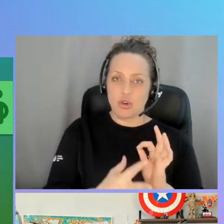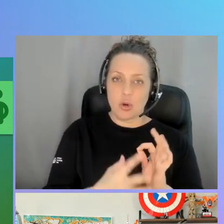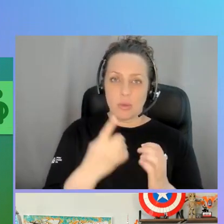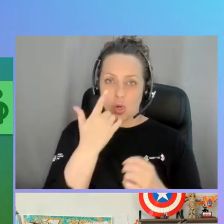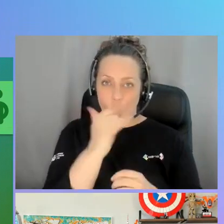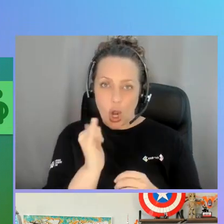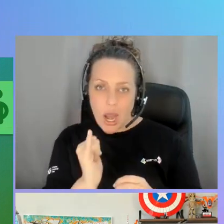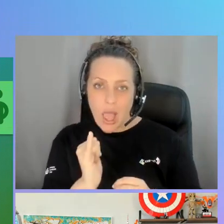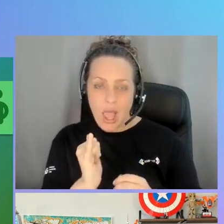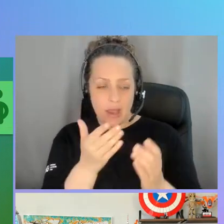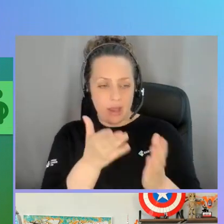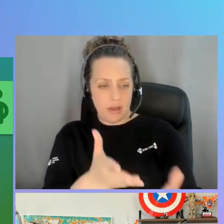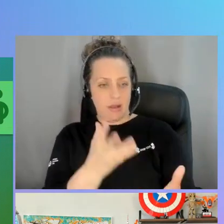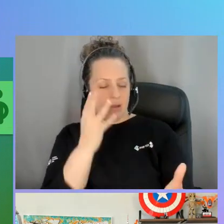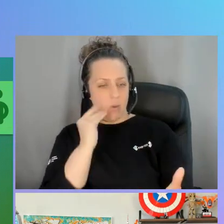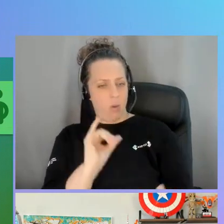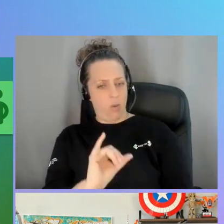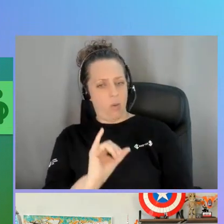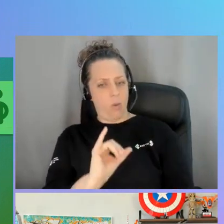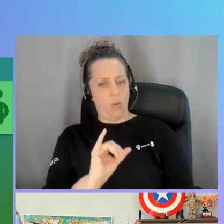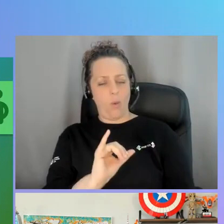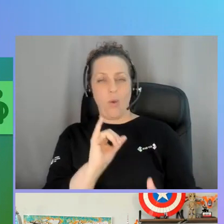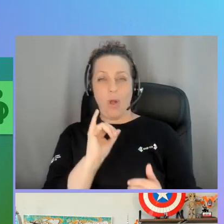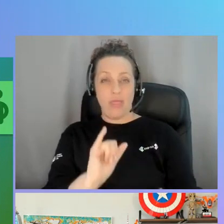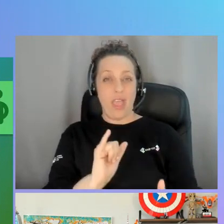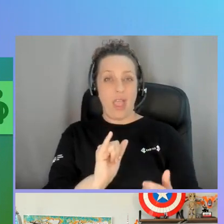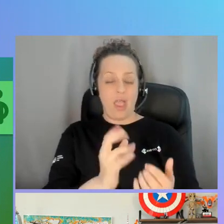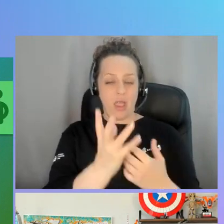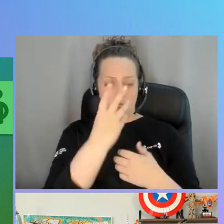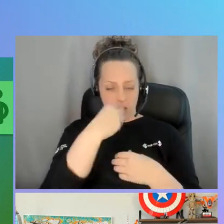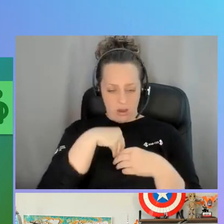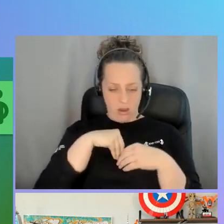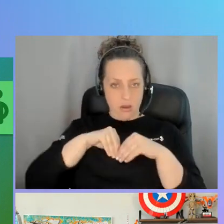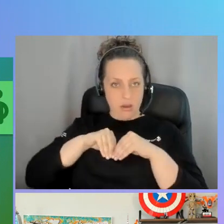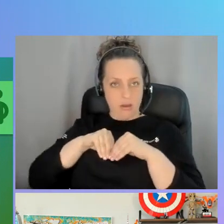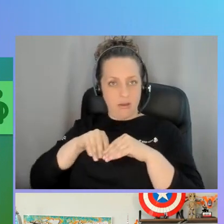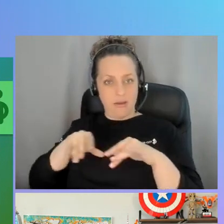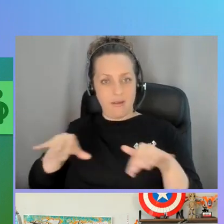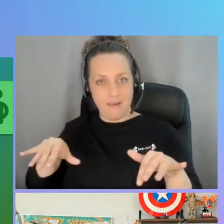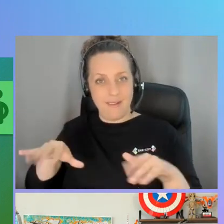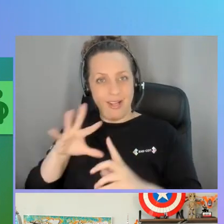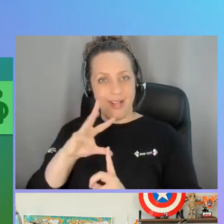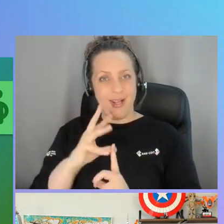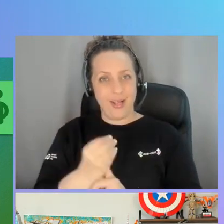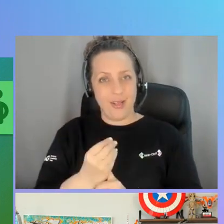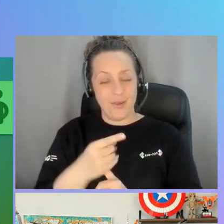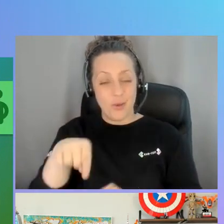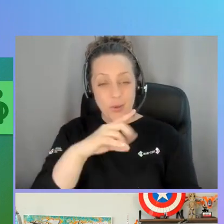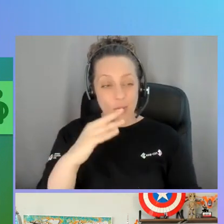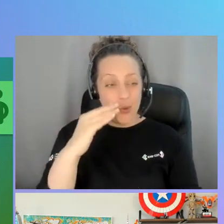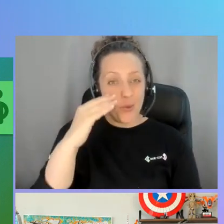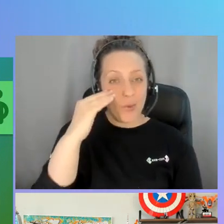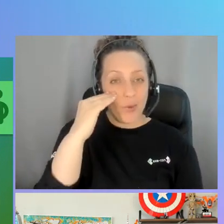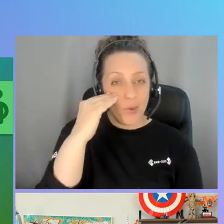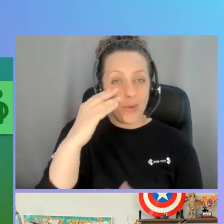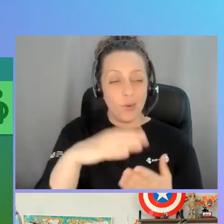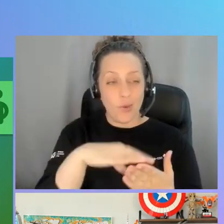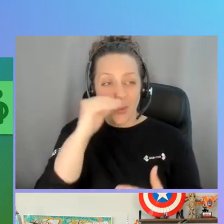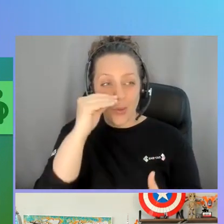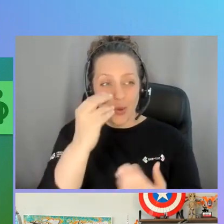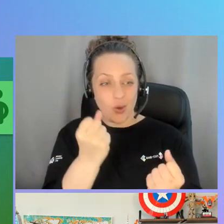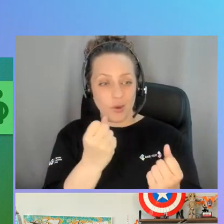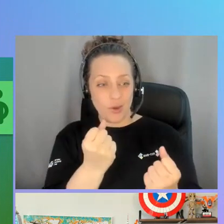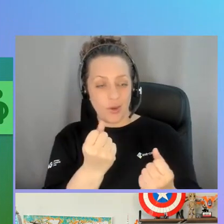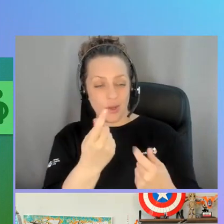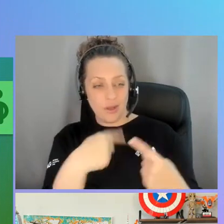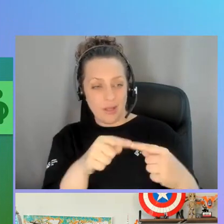by the nature of being here. And that feeds into the culture, right? So everybody's learning and experiencing what sign language looks